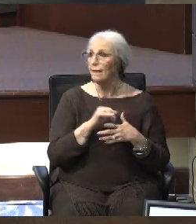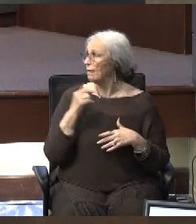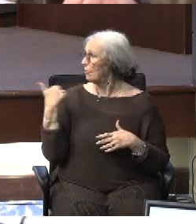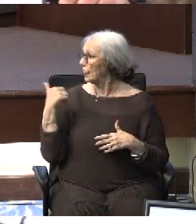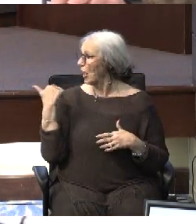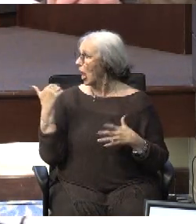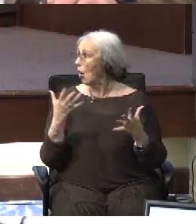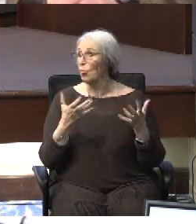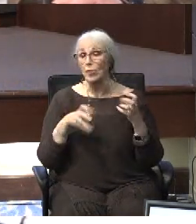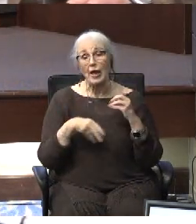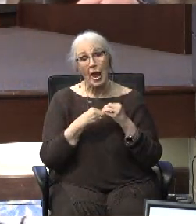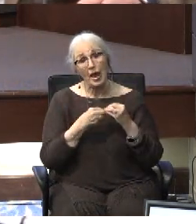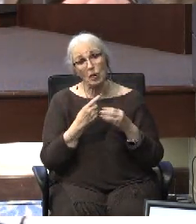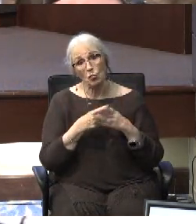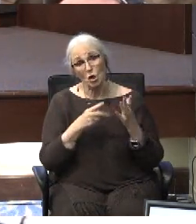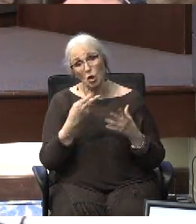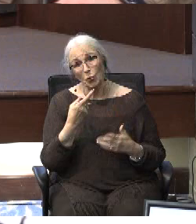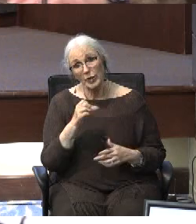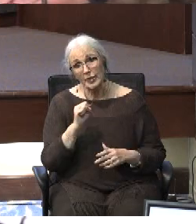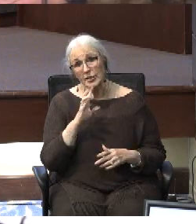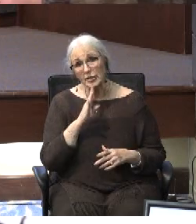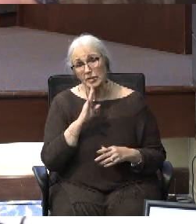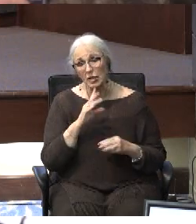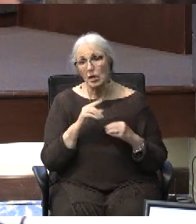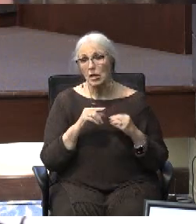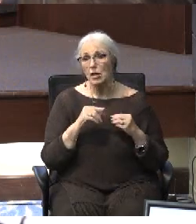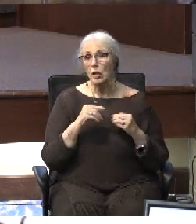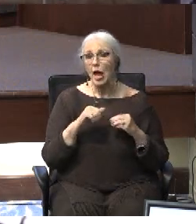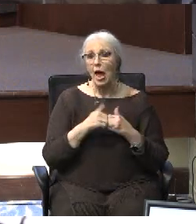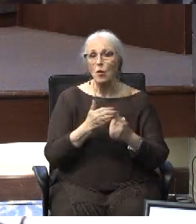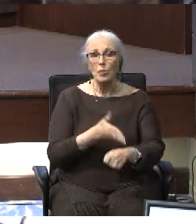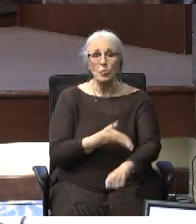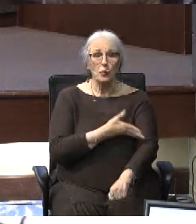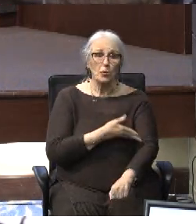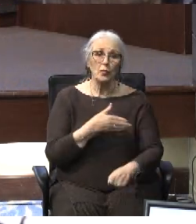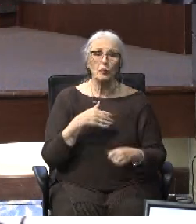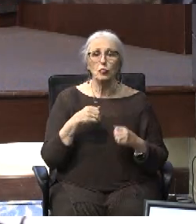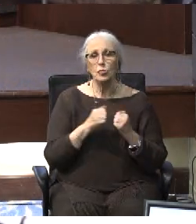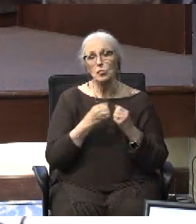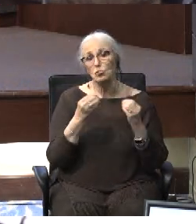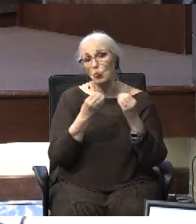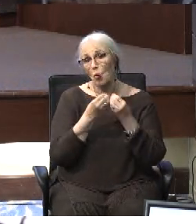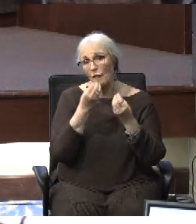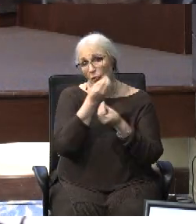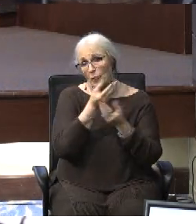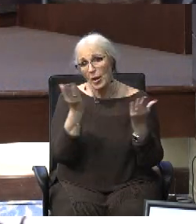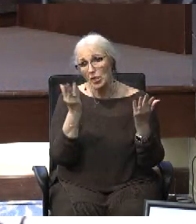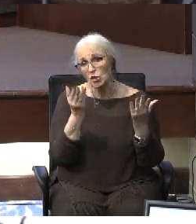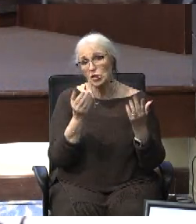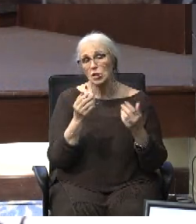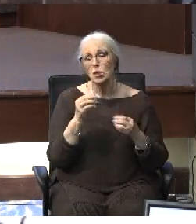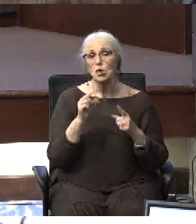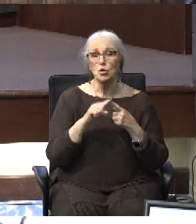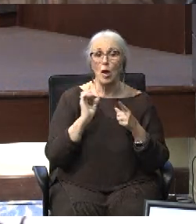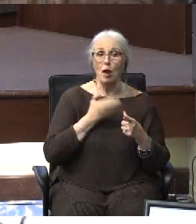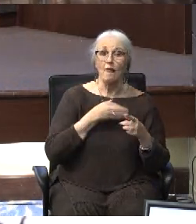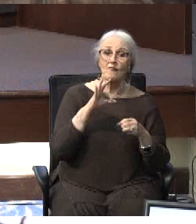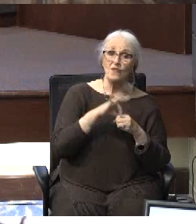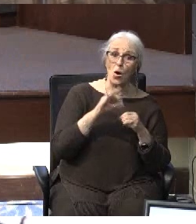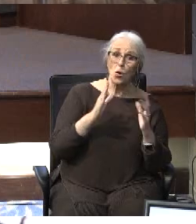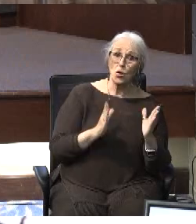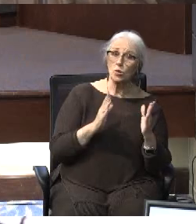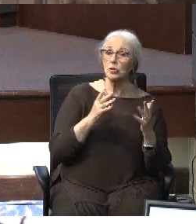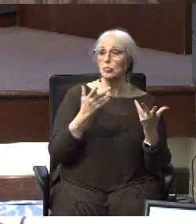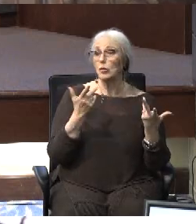I did want to add to what Chris was stating about we can do better as far as providing more information to our constituents. We are looking